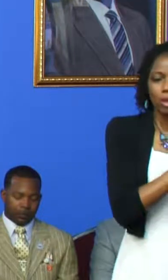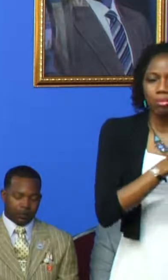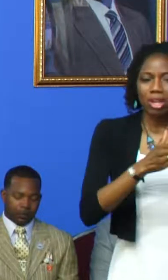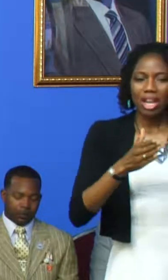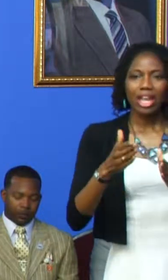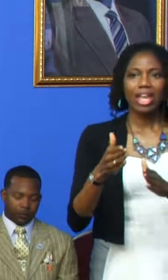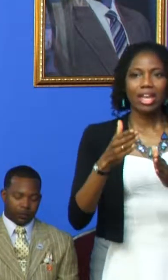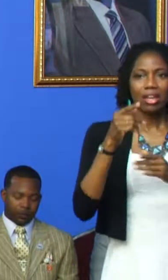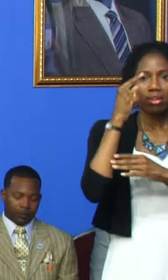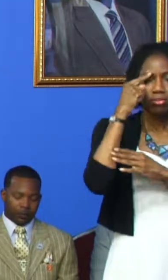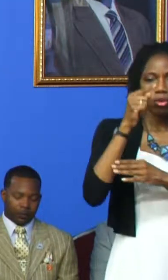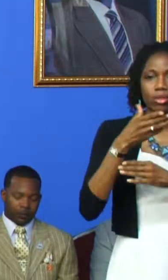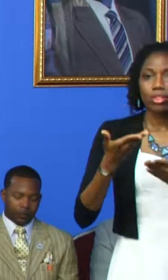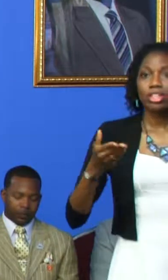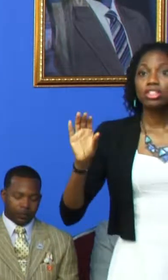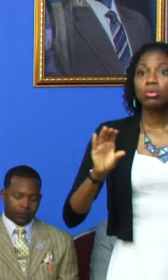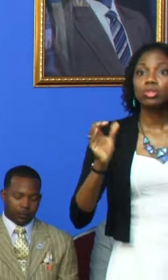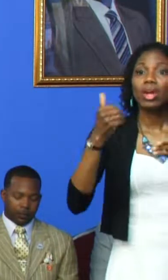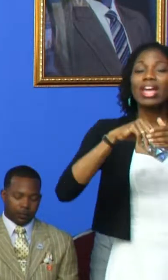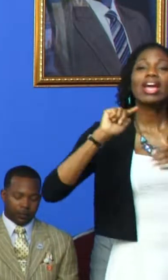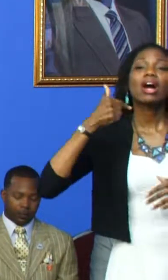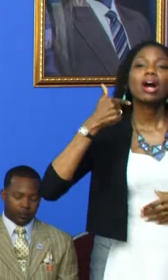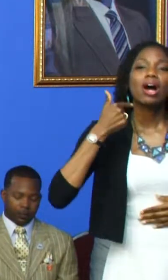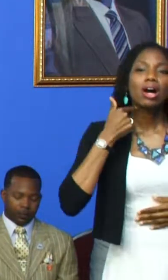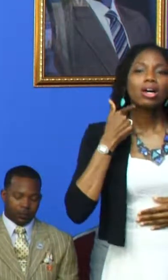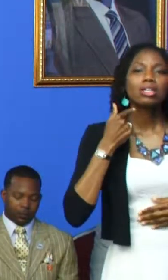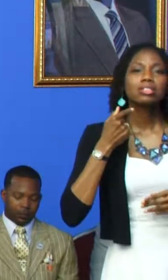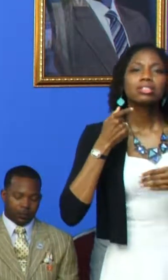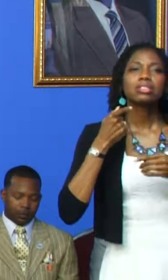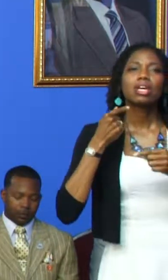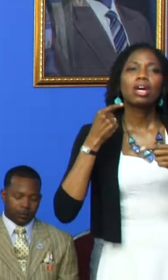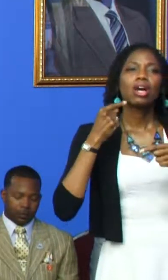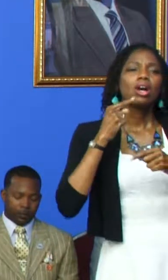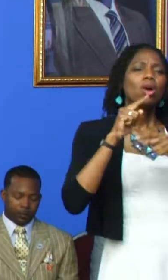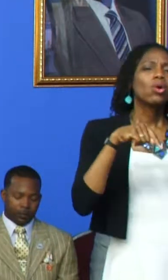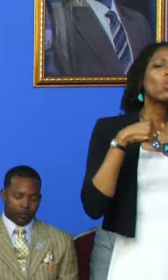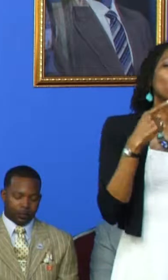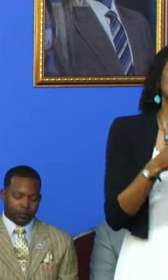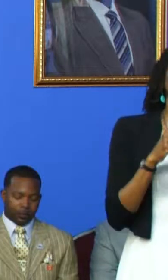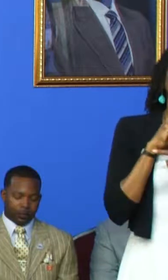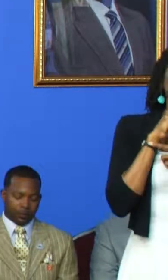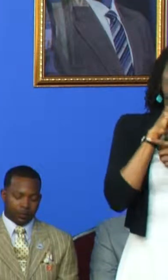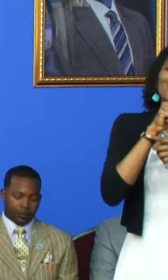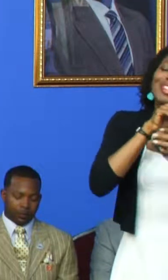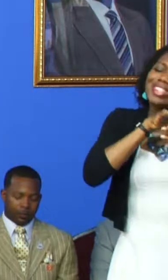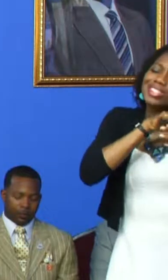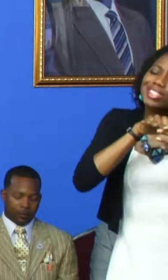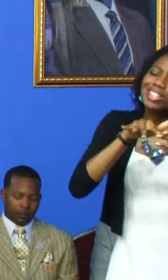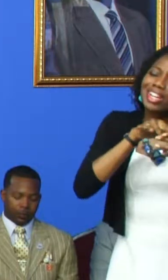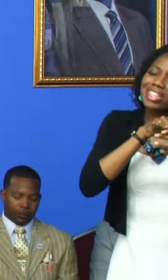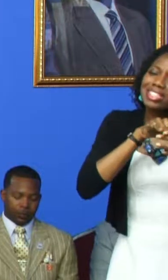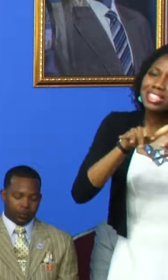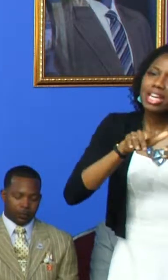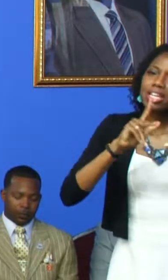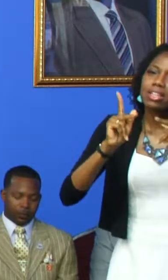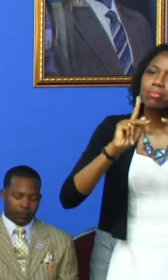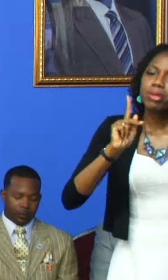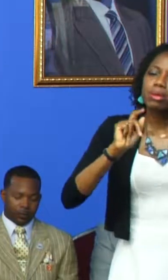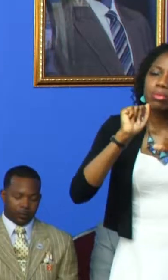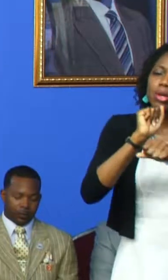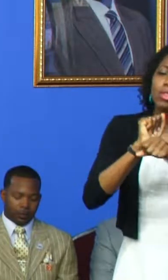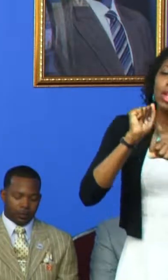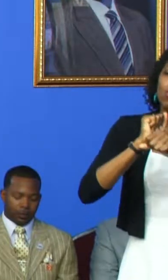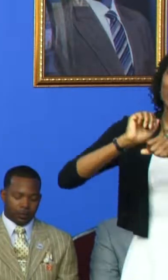in August. When we deal with studying those that we come behind, one